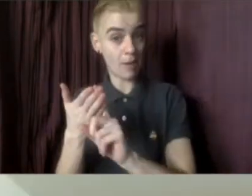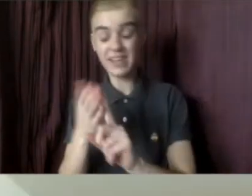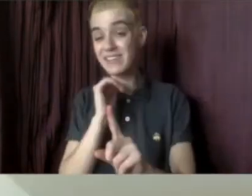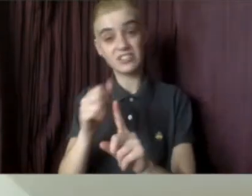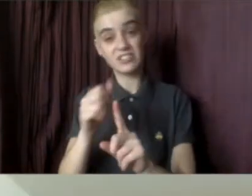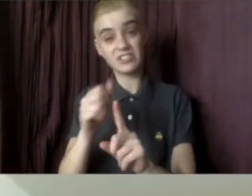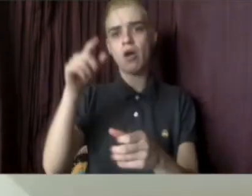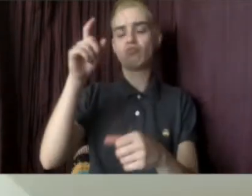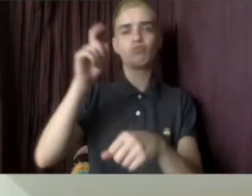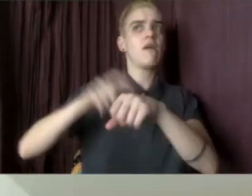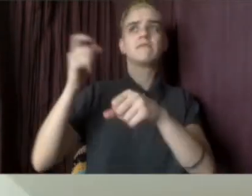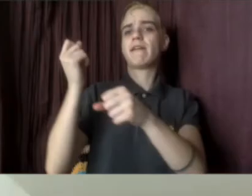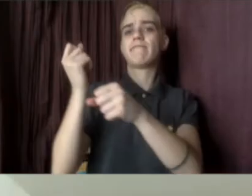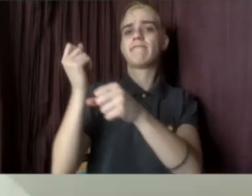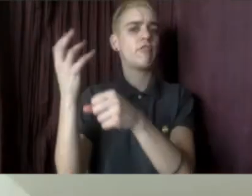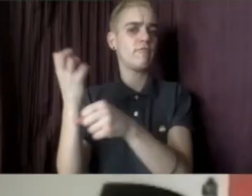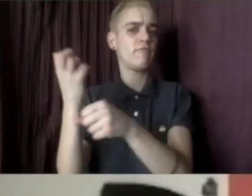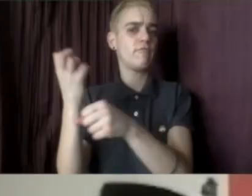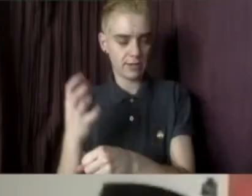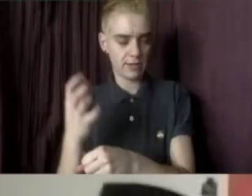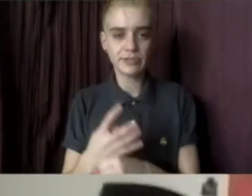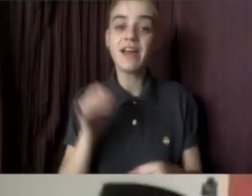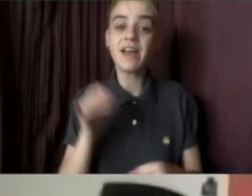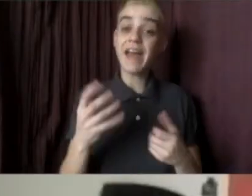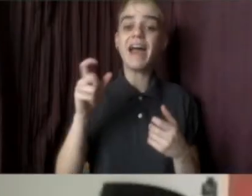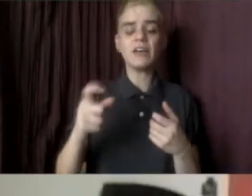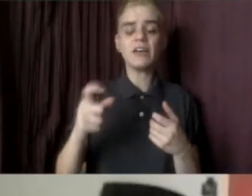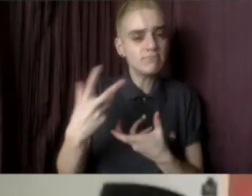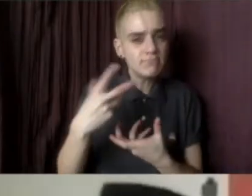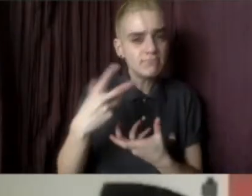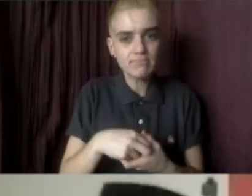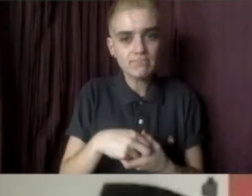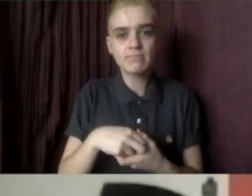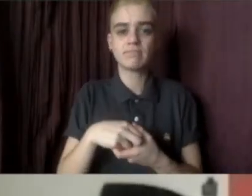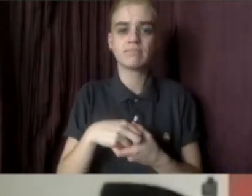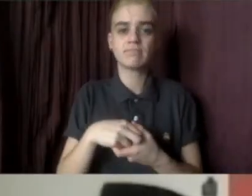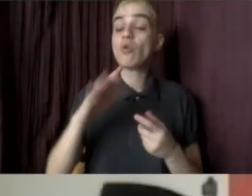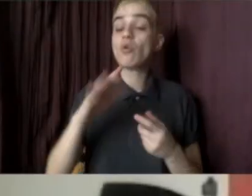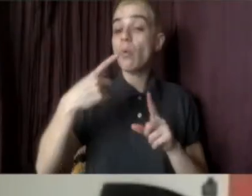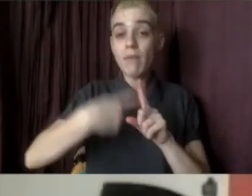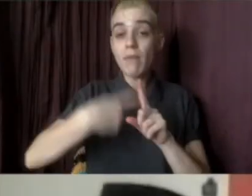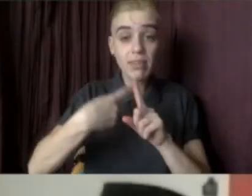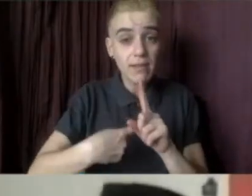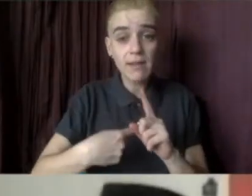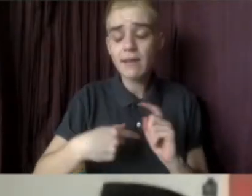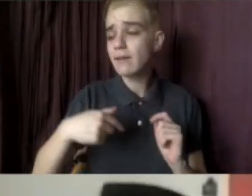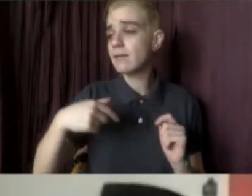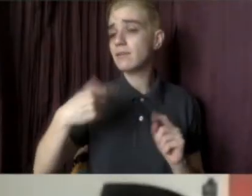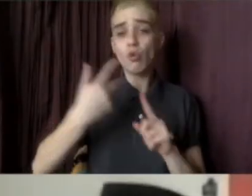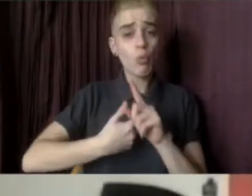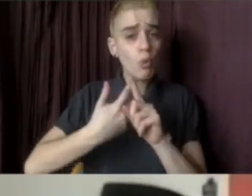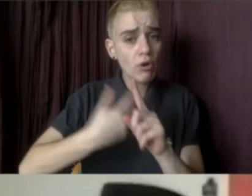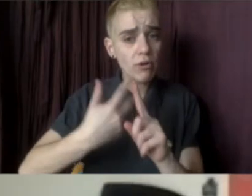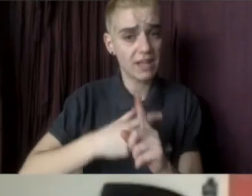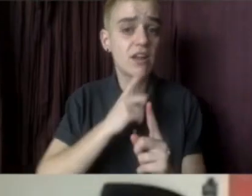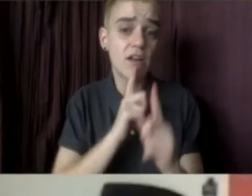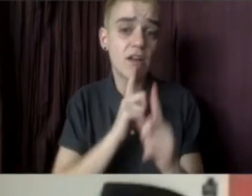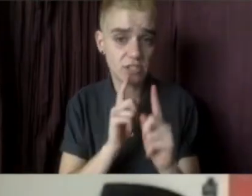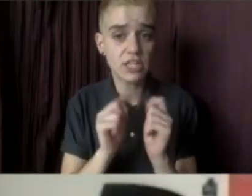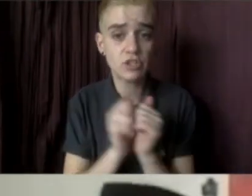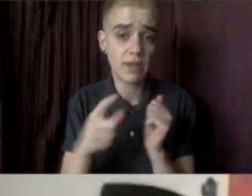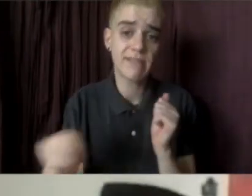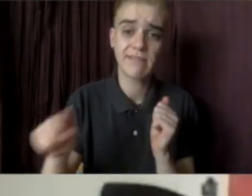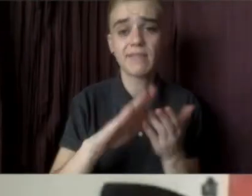you decided to get involved in voting because of the election, which does look kind of bad to IRS. Just so you know,